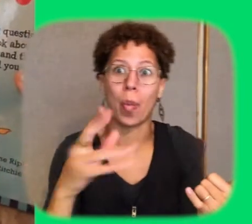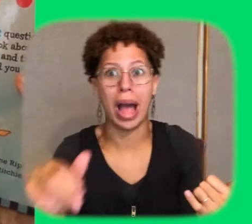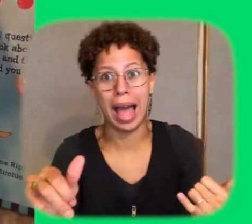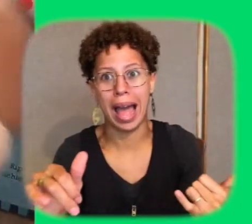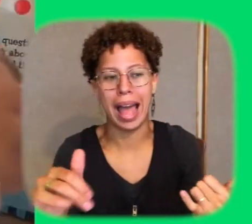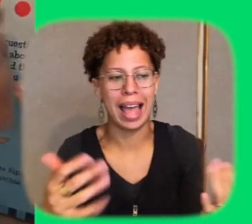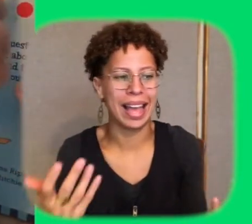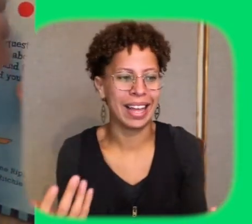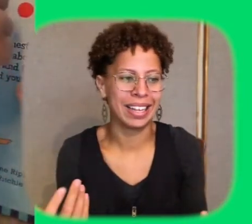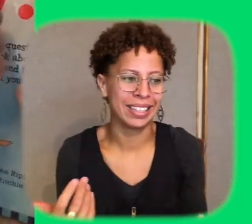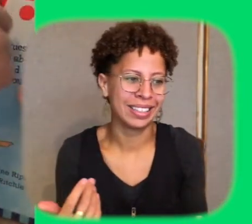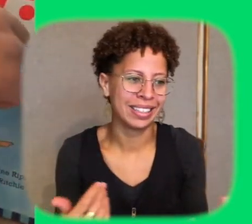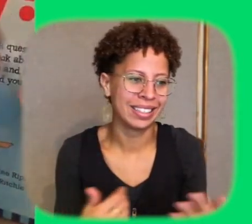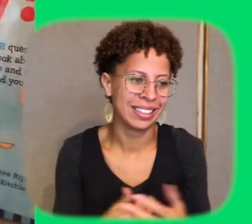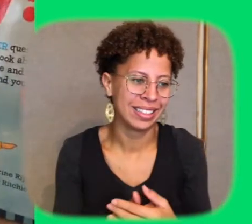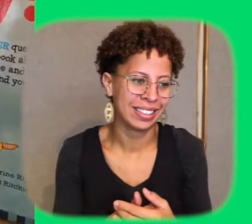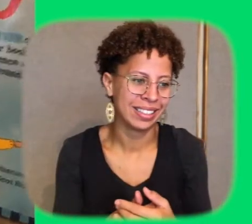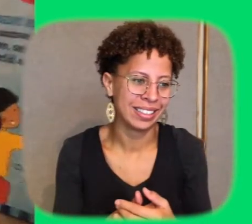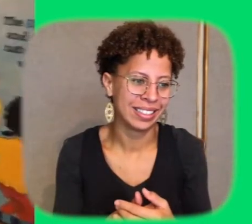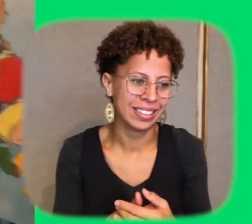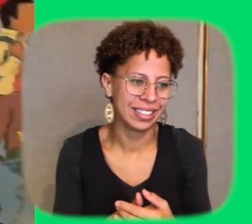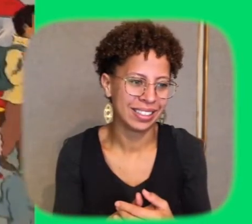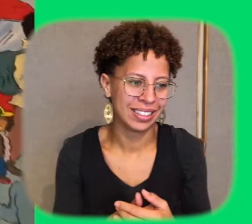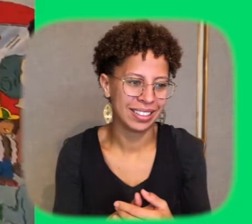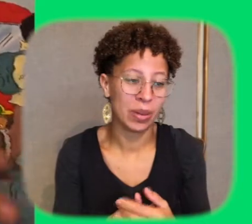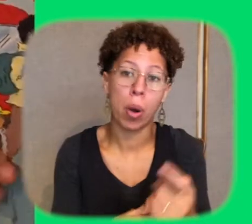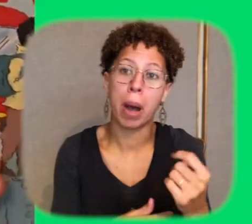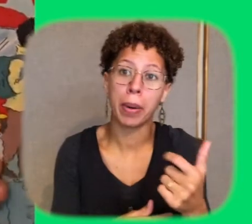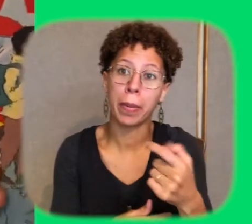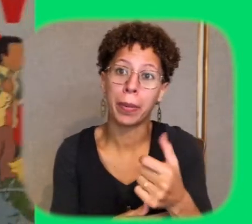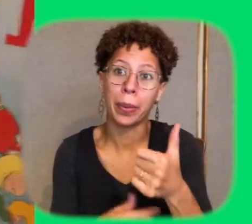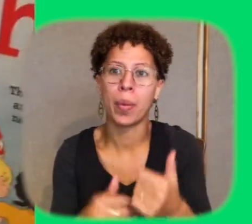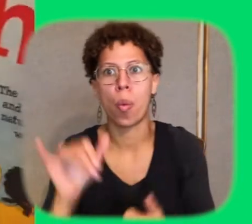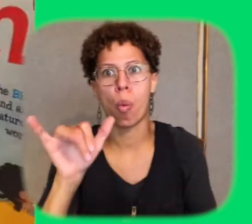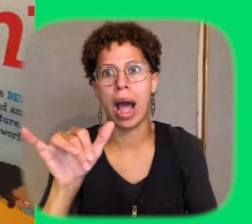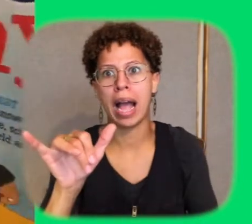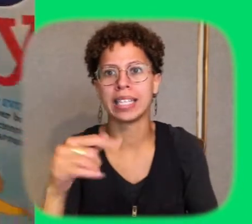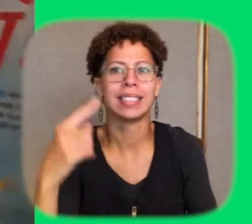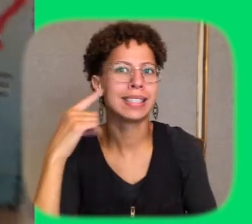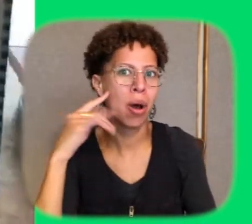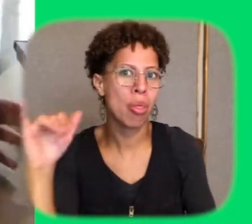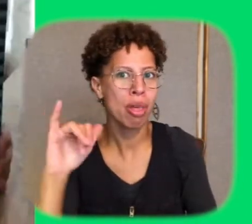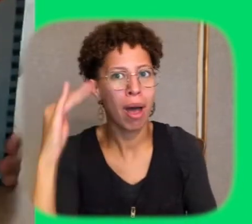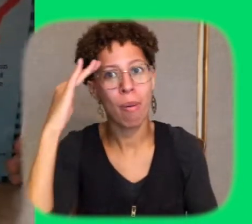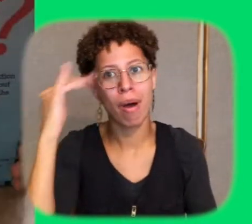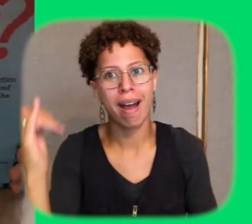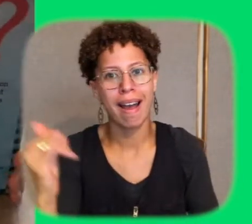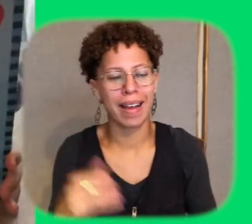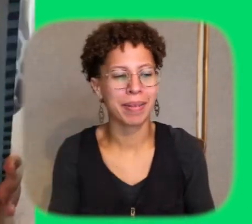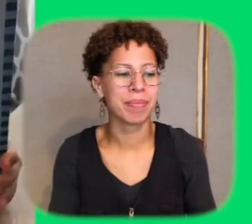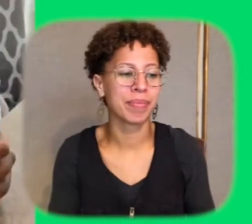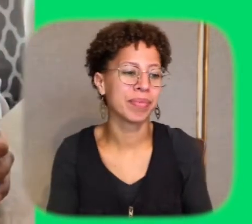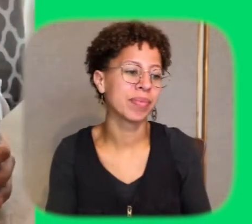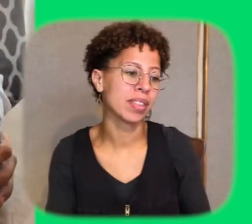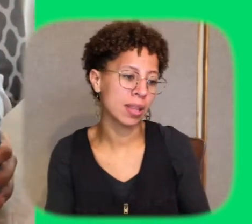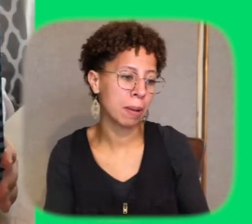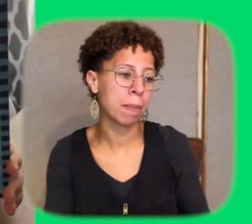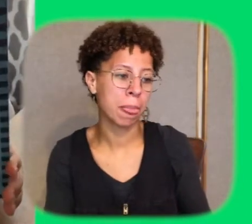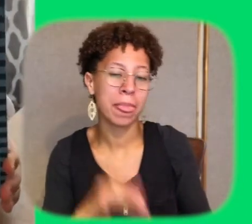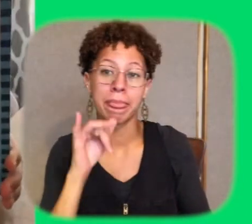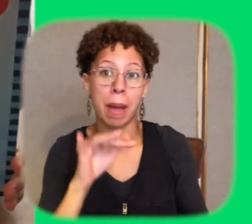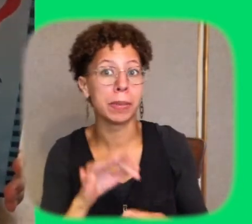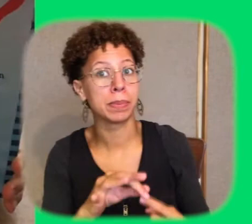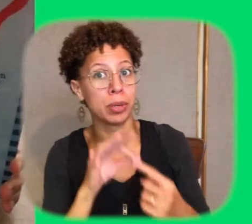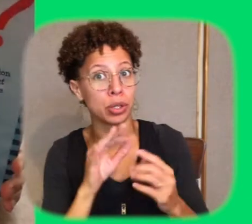delete and just have a why. Yeah, you could do that as well. This is a special book. It was a gift. A science